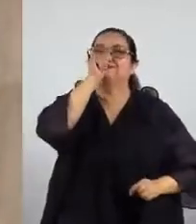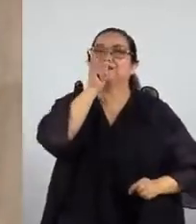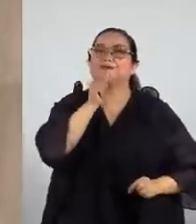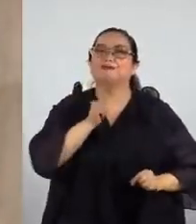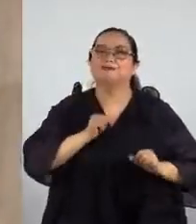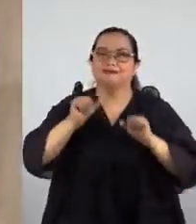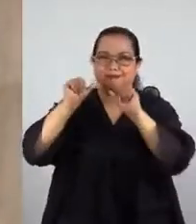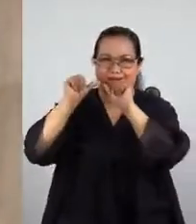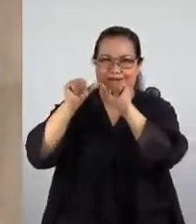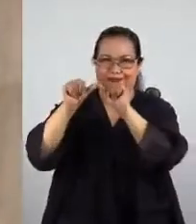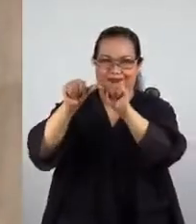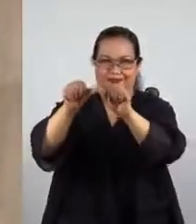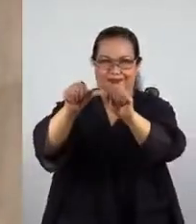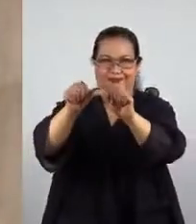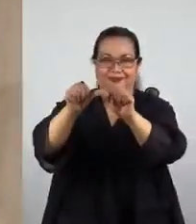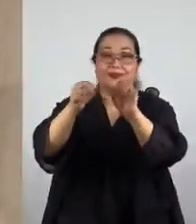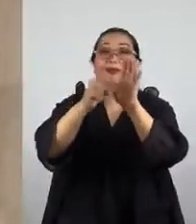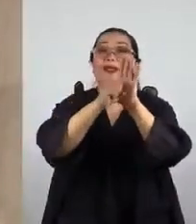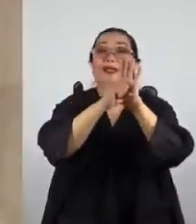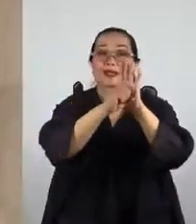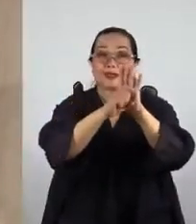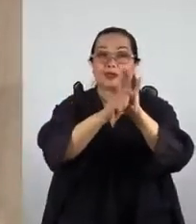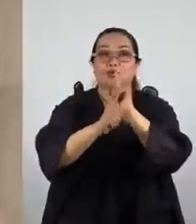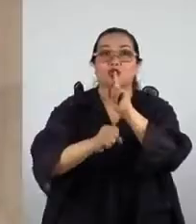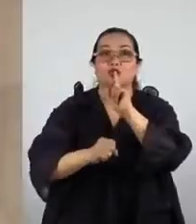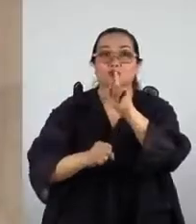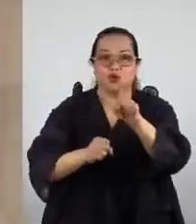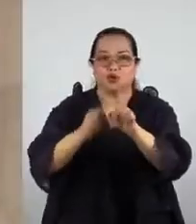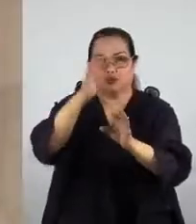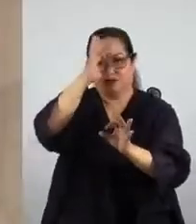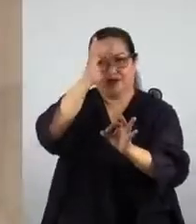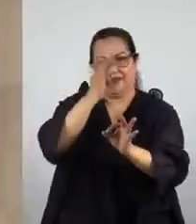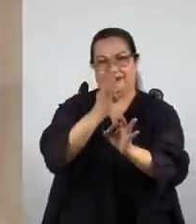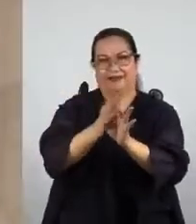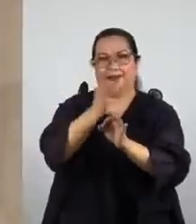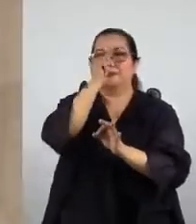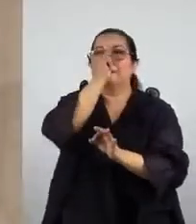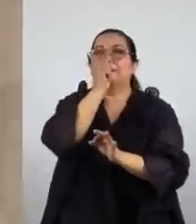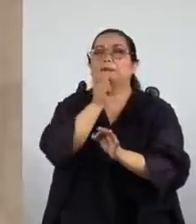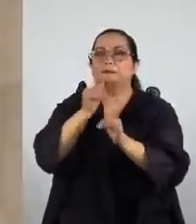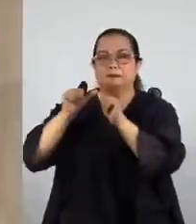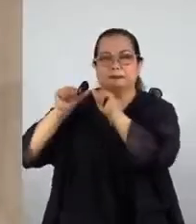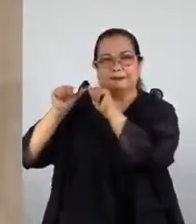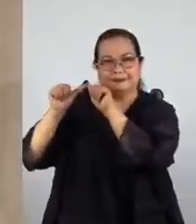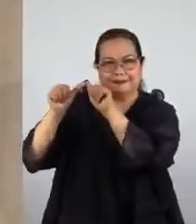Endurance is the mark of genuine faith.